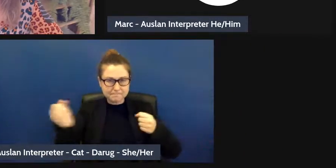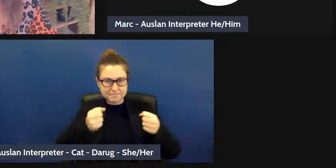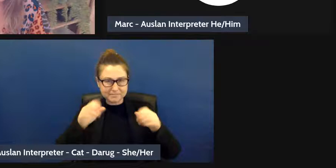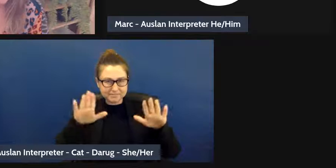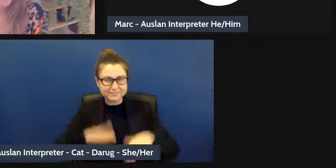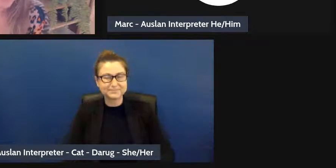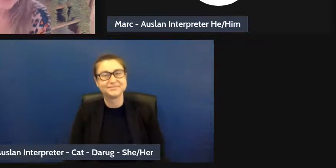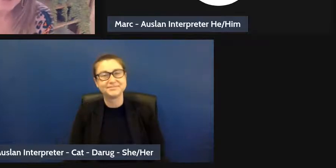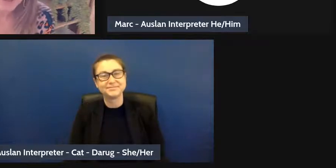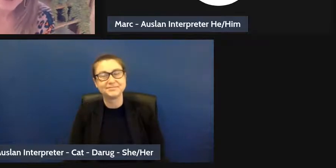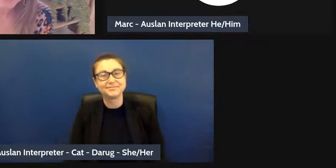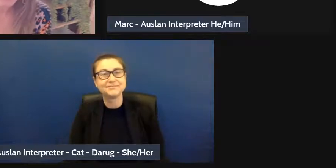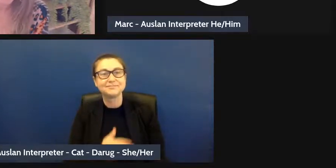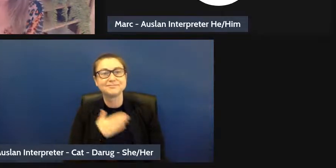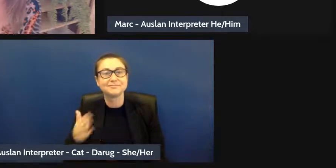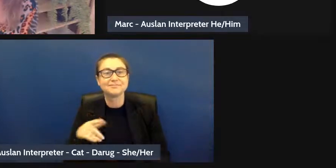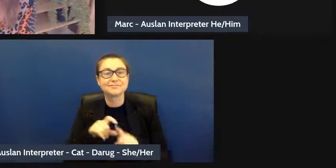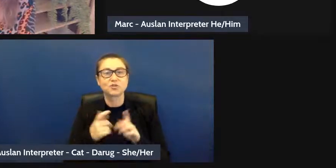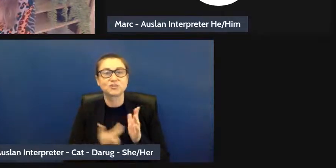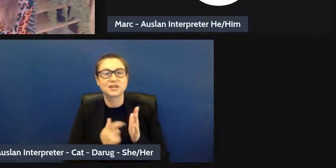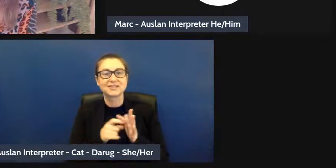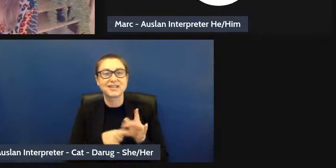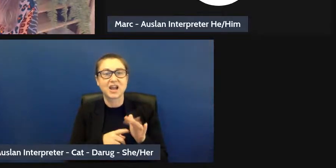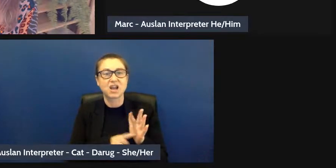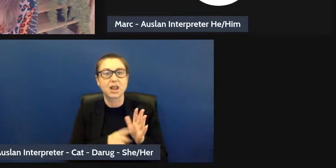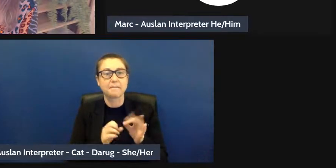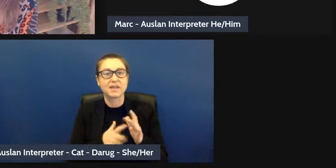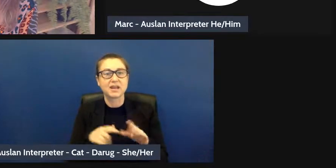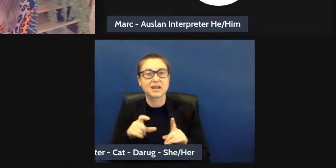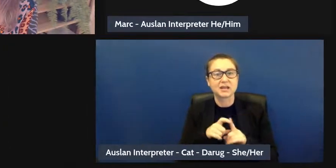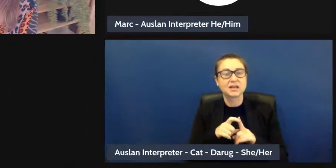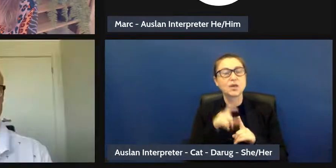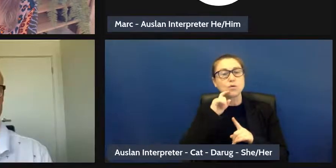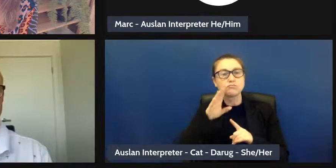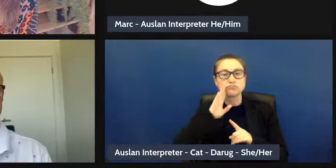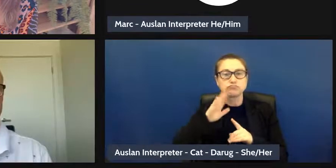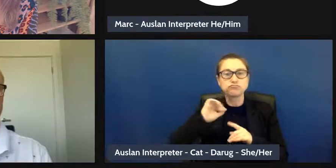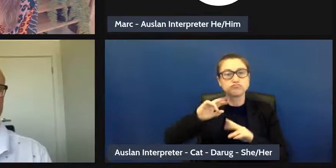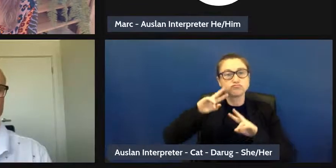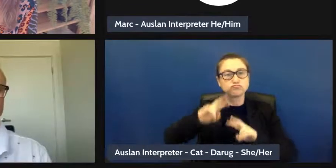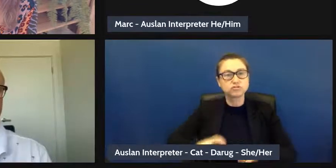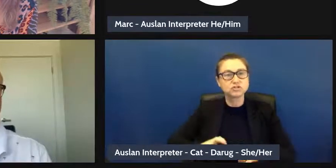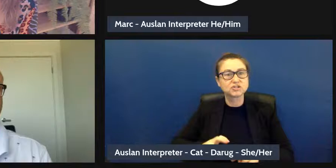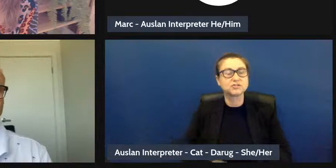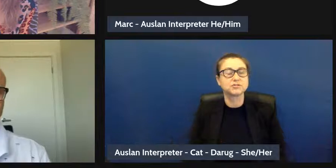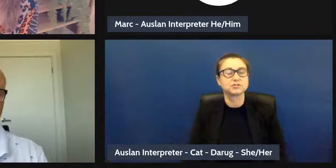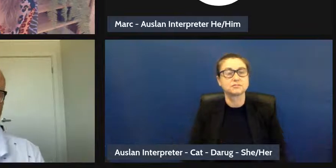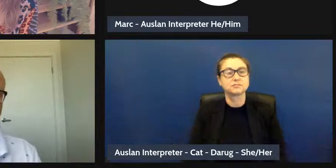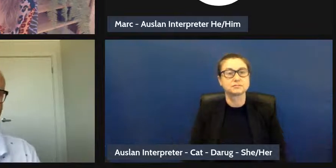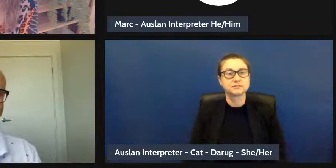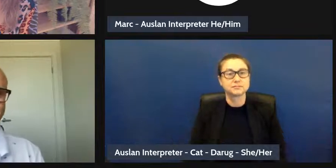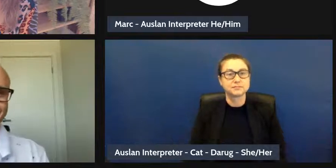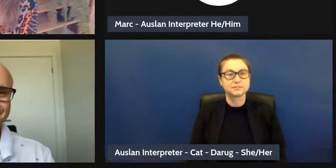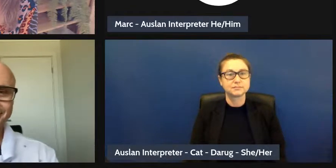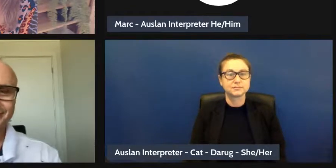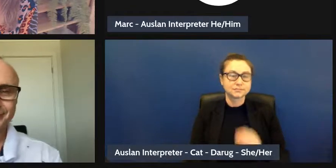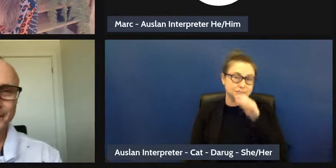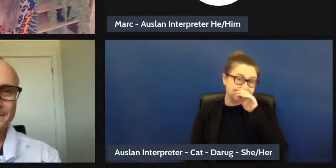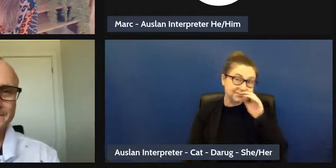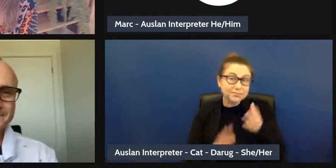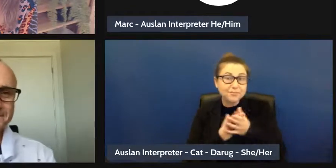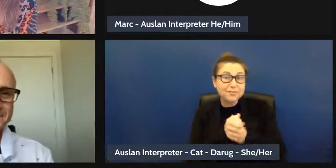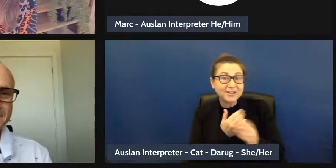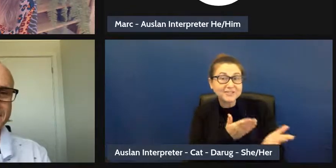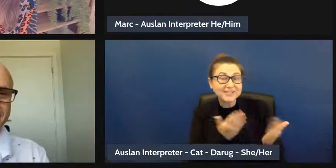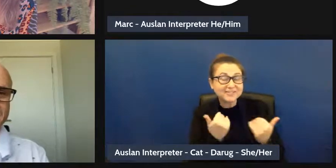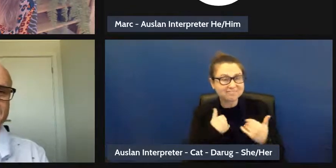Next, Dr. Daniel Beard is going to jump on and talk about his research. I'll just bring you up. It's a pleasure to have you here. We